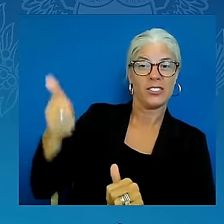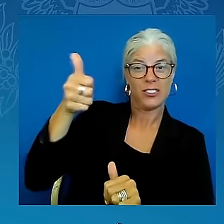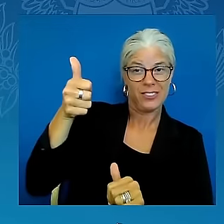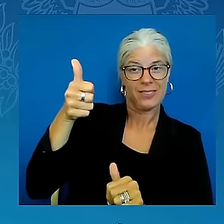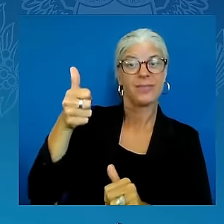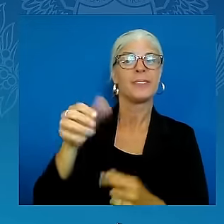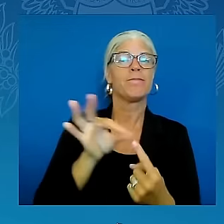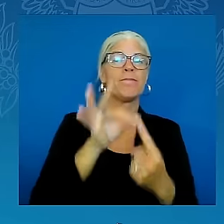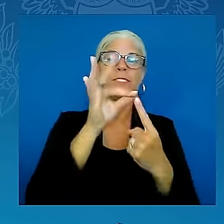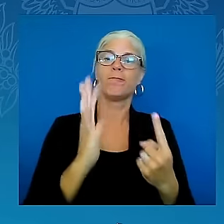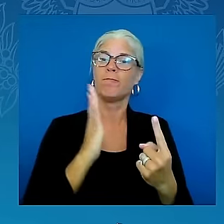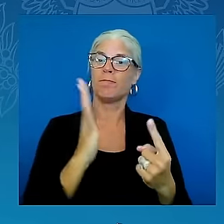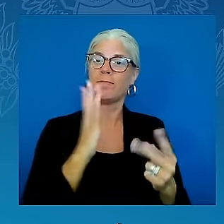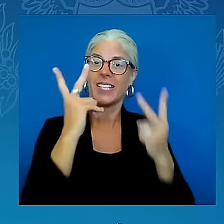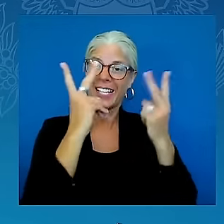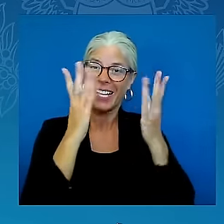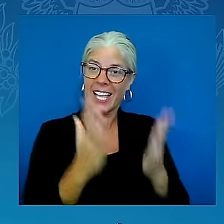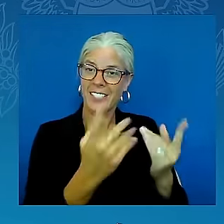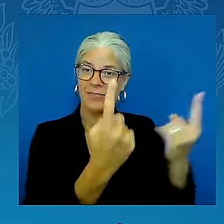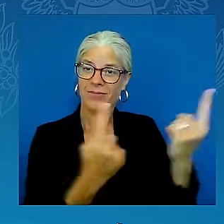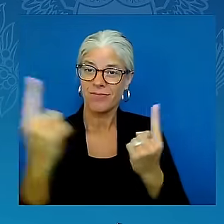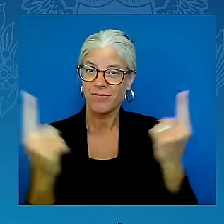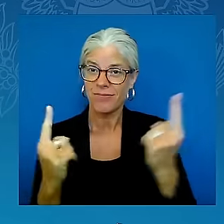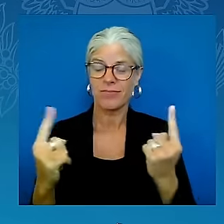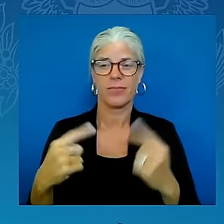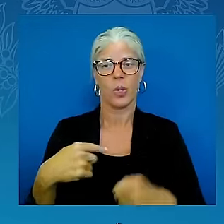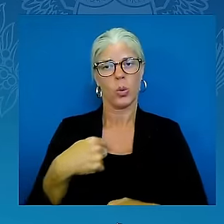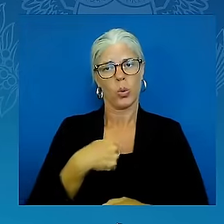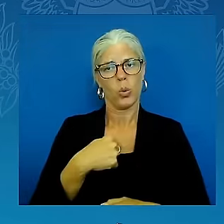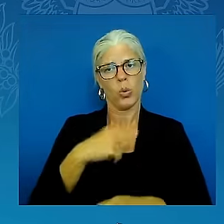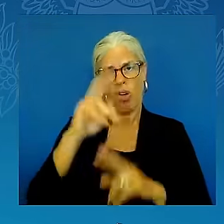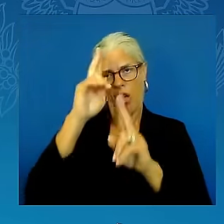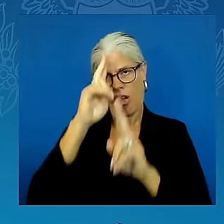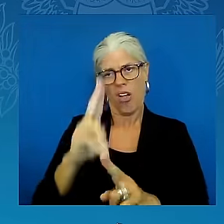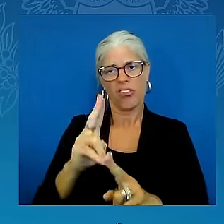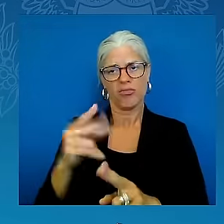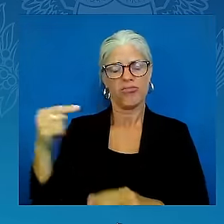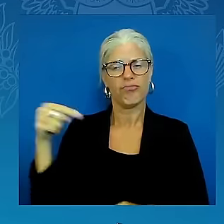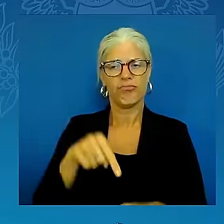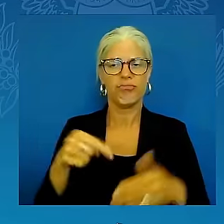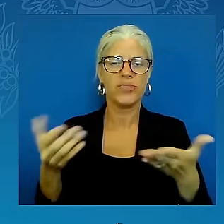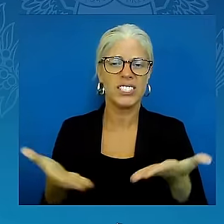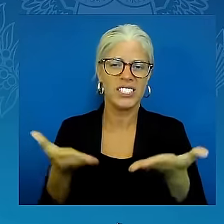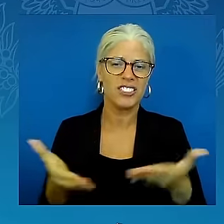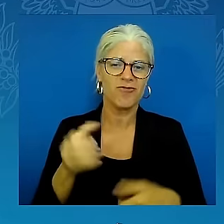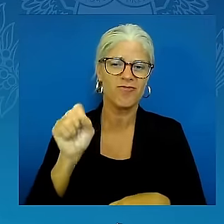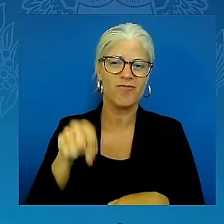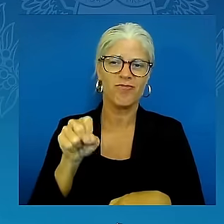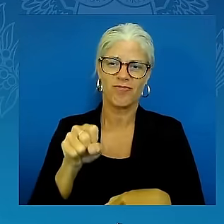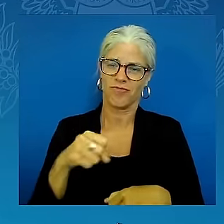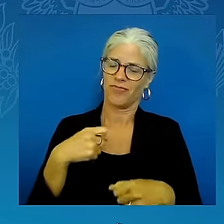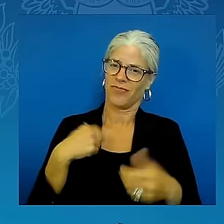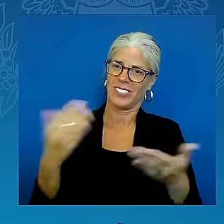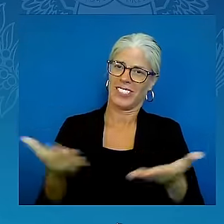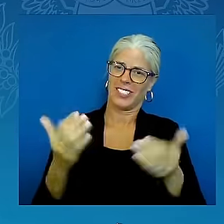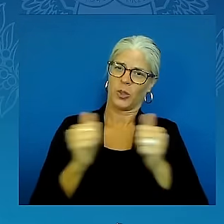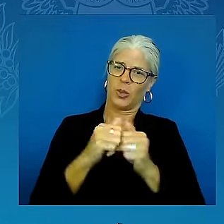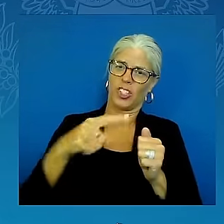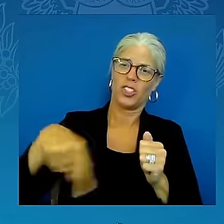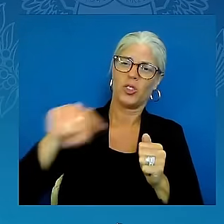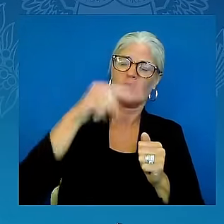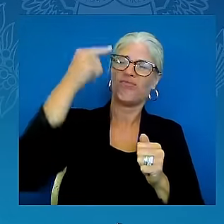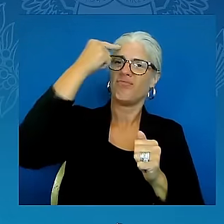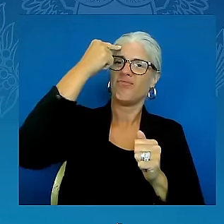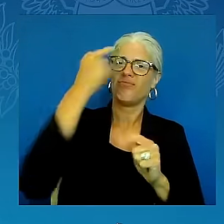with you this afternoon, to remember and to celebrate the extraordinary life